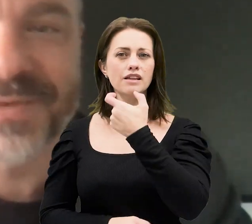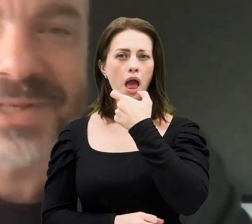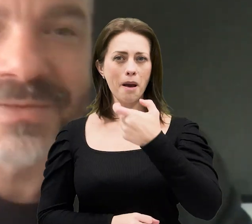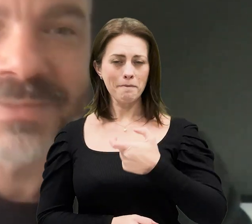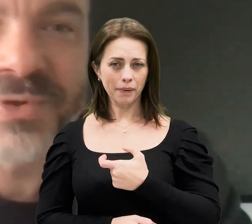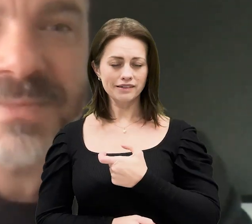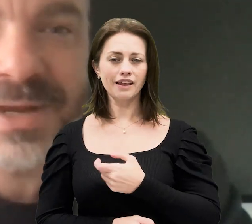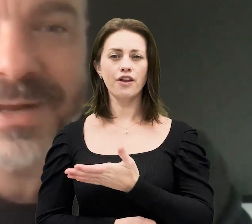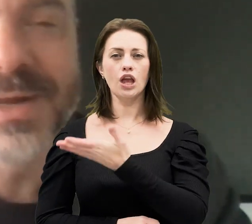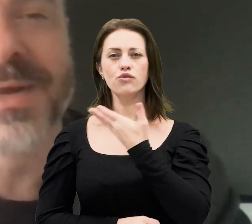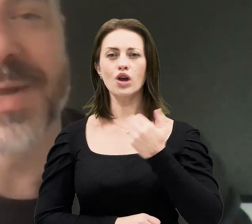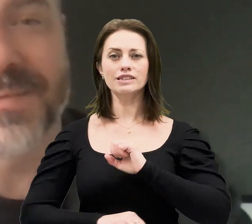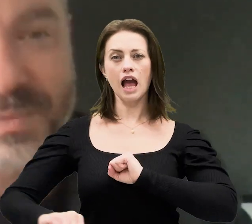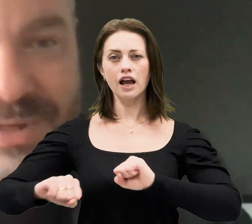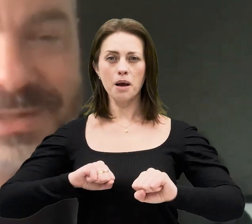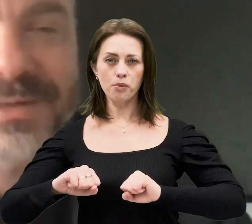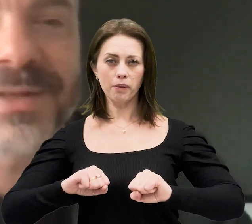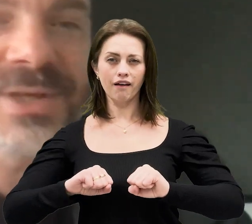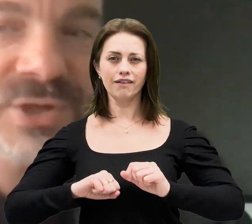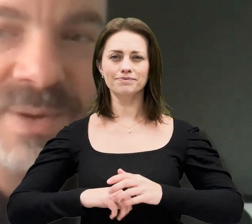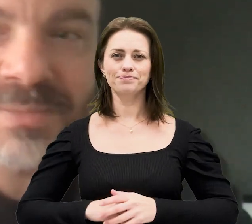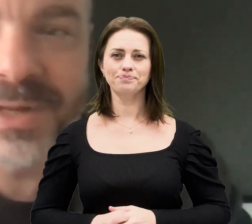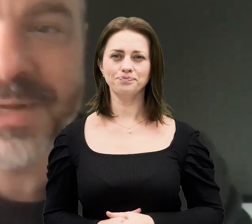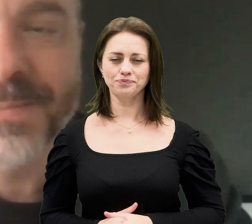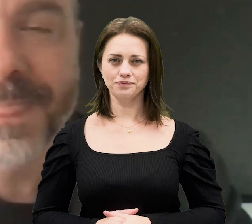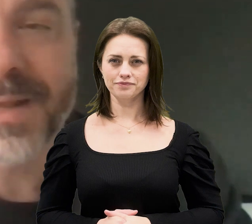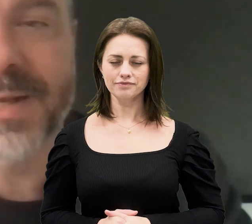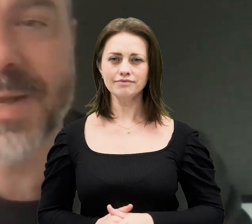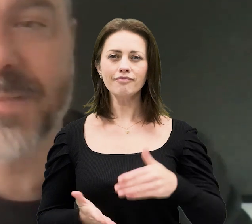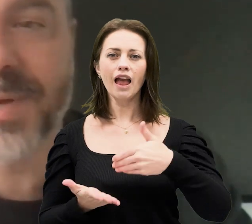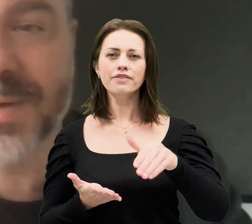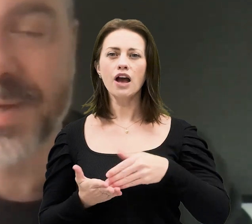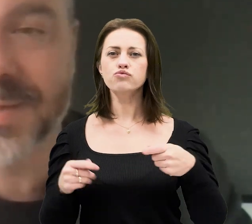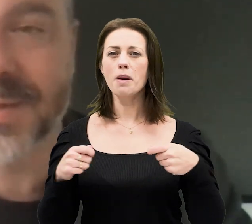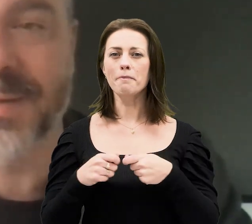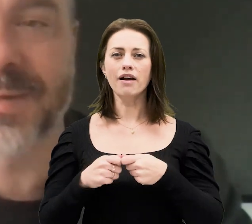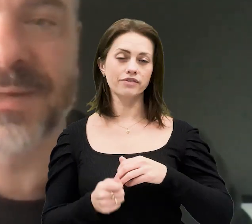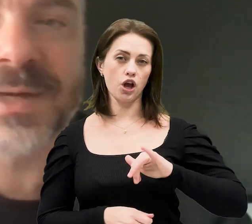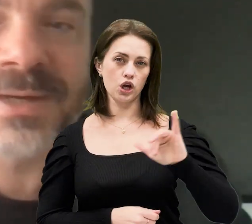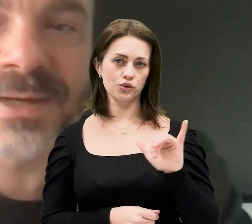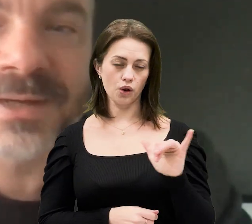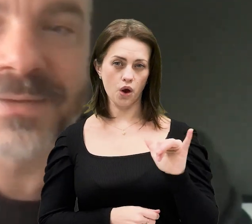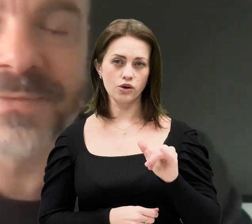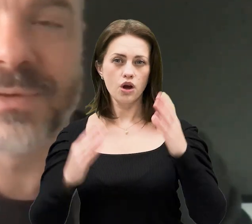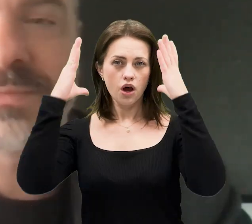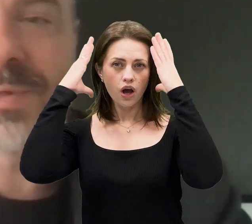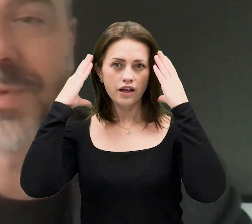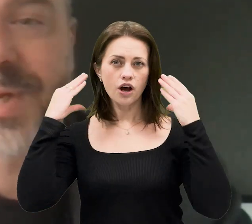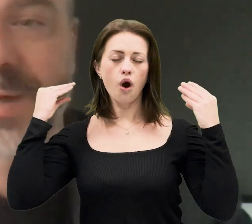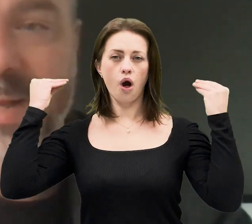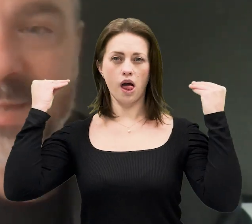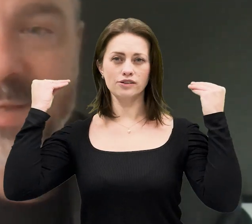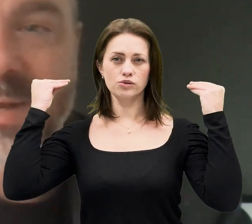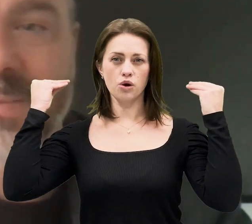the University of West Bohemia from Plzeň in Czech Republic. And the other partners are from